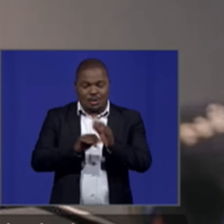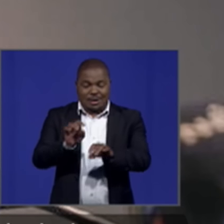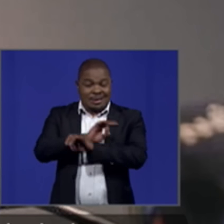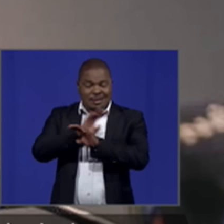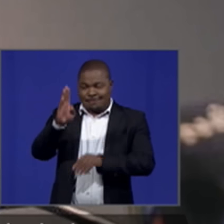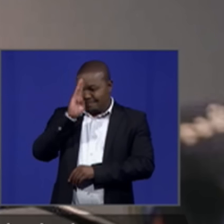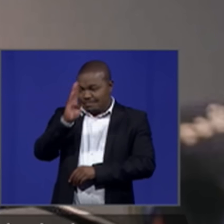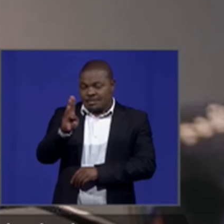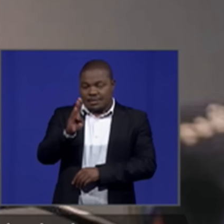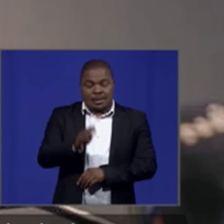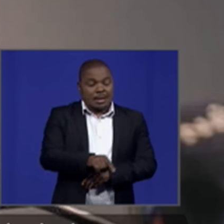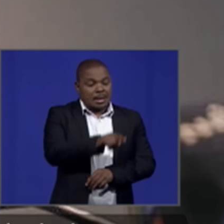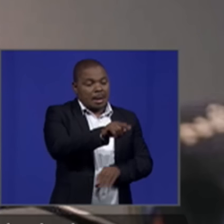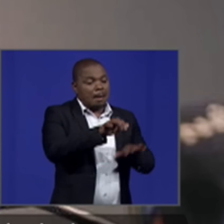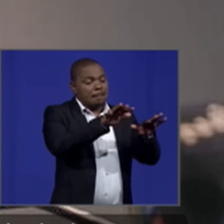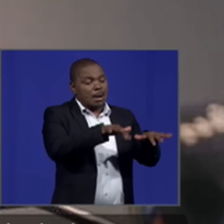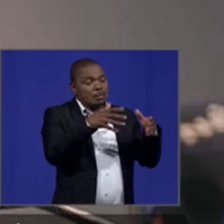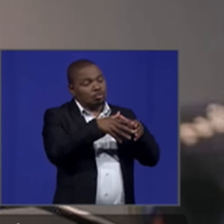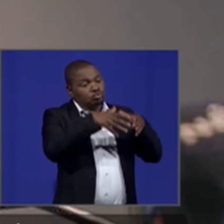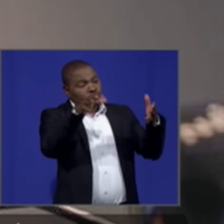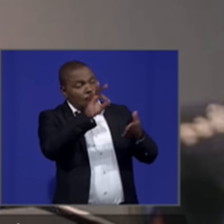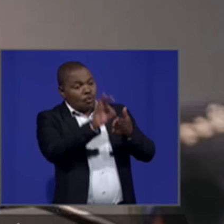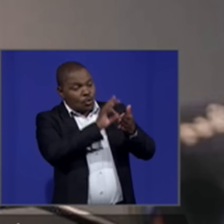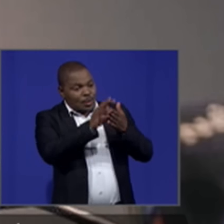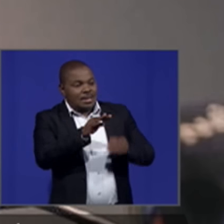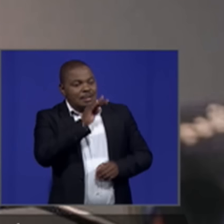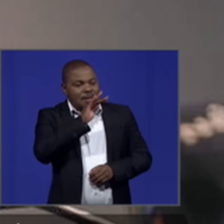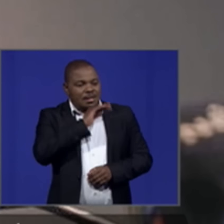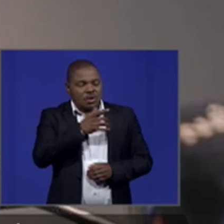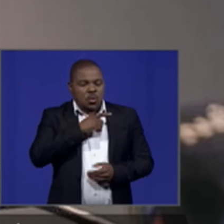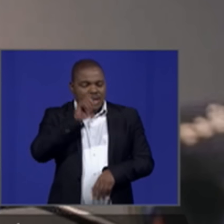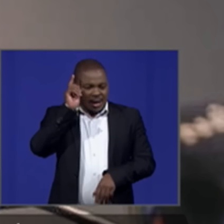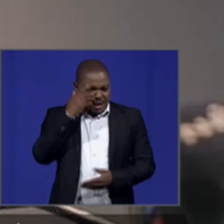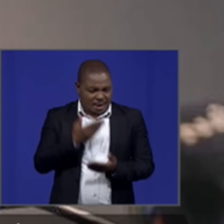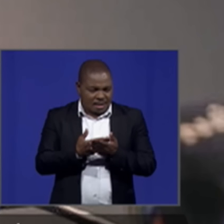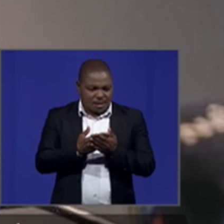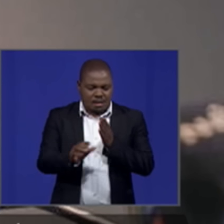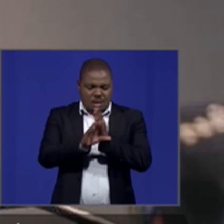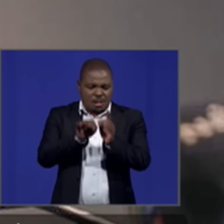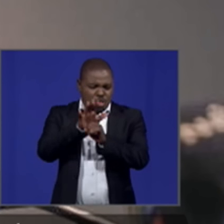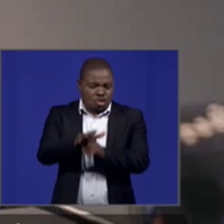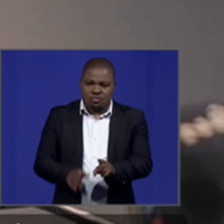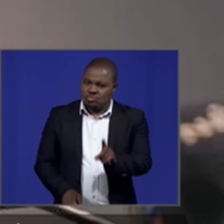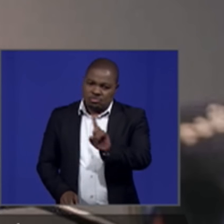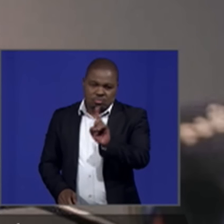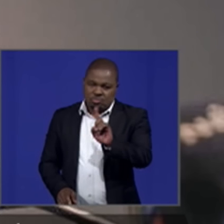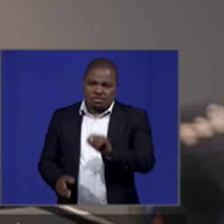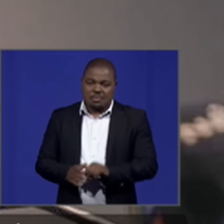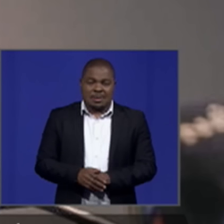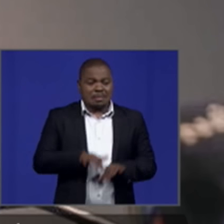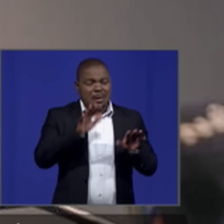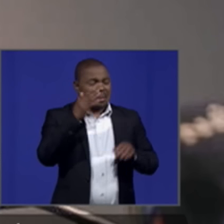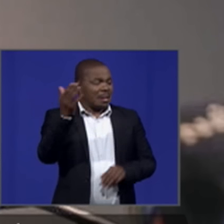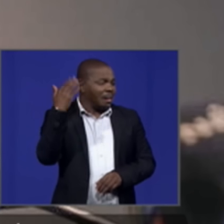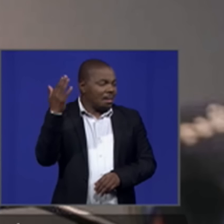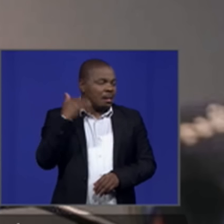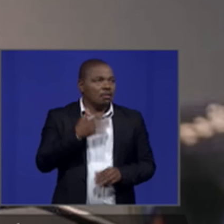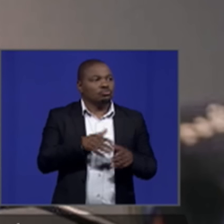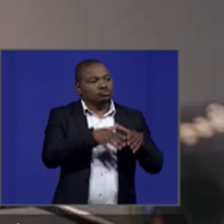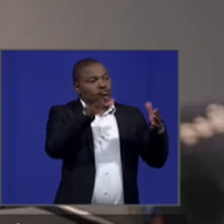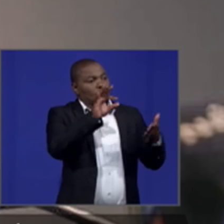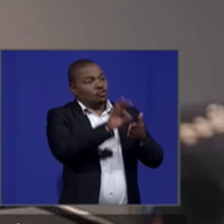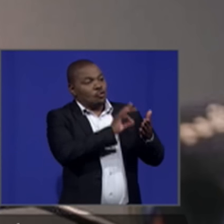A parliamentary majority is not a license to subvert the constitution. For too long, majoritarianism has been used as a